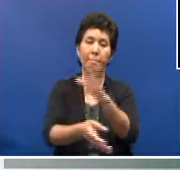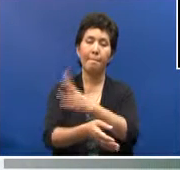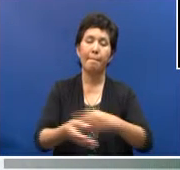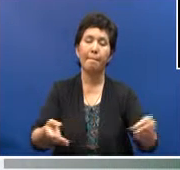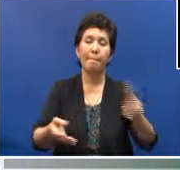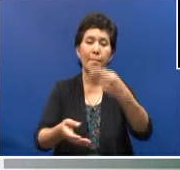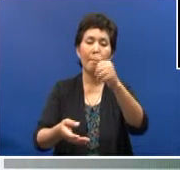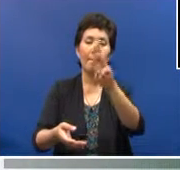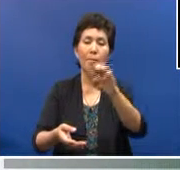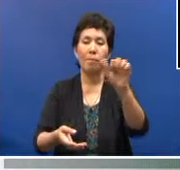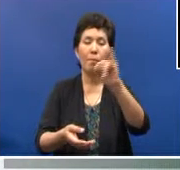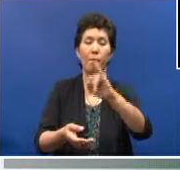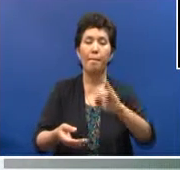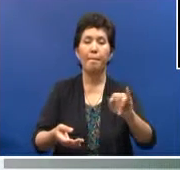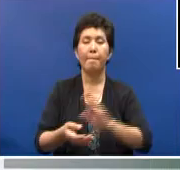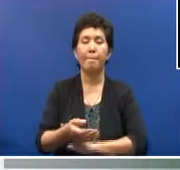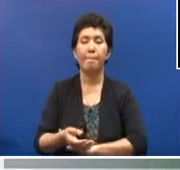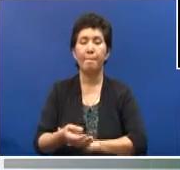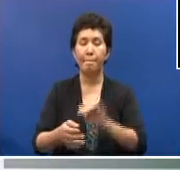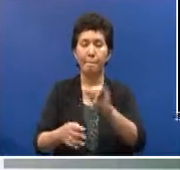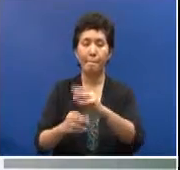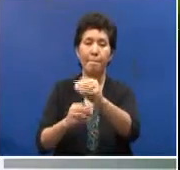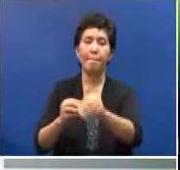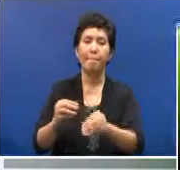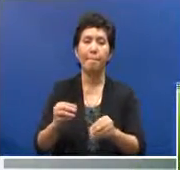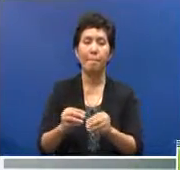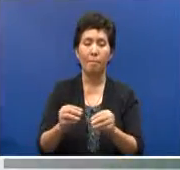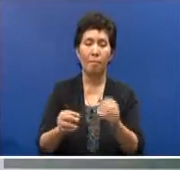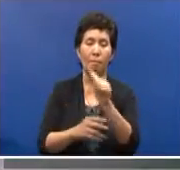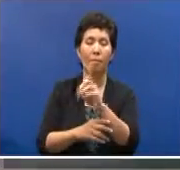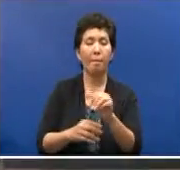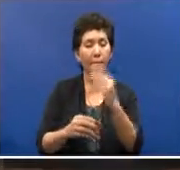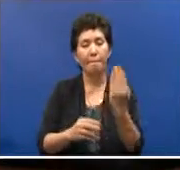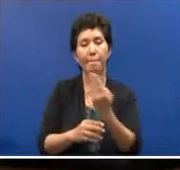where interracial marriages are the norms.